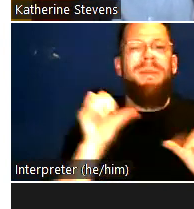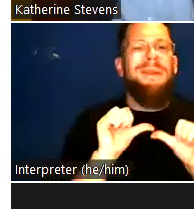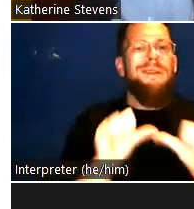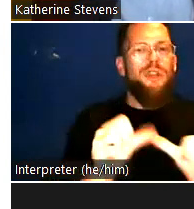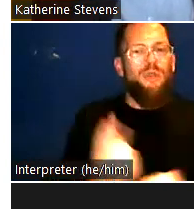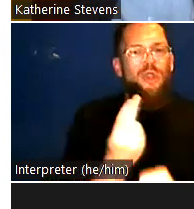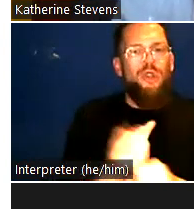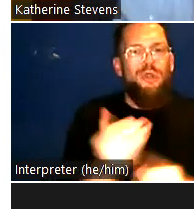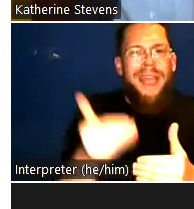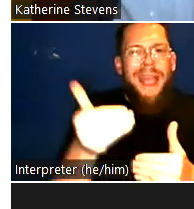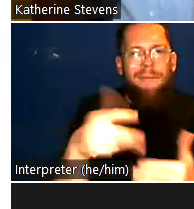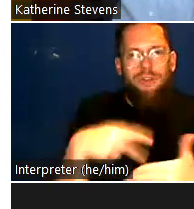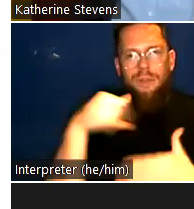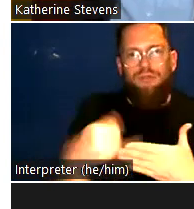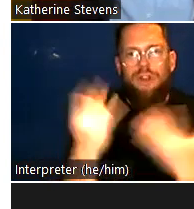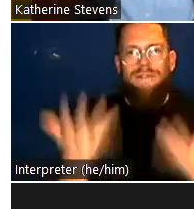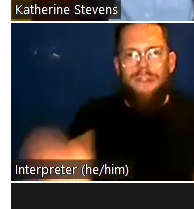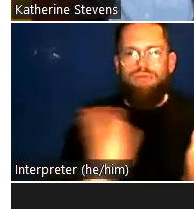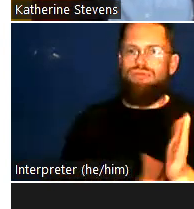the project is complete.